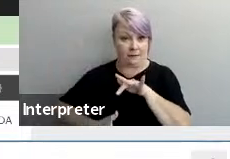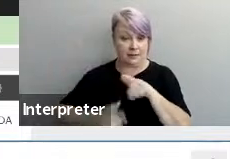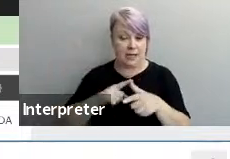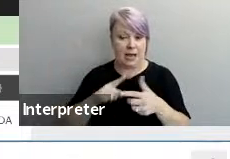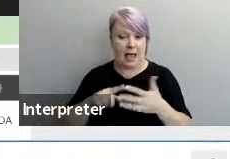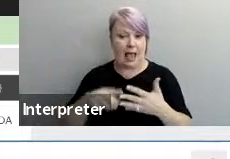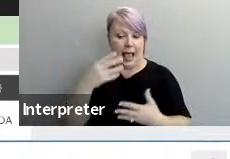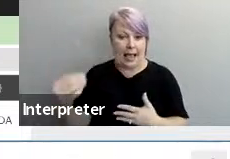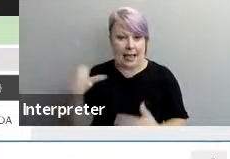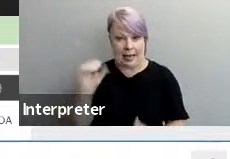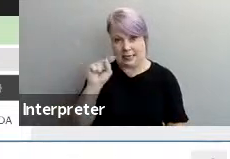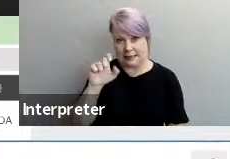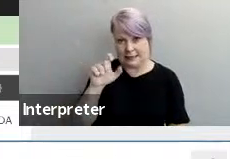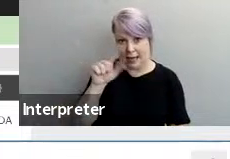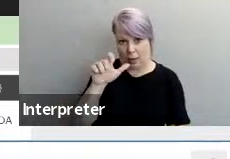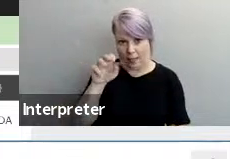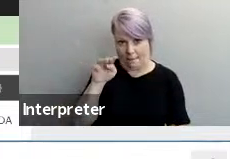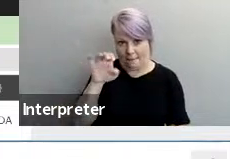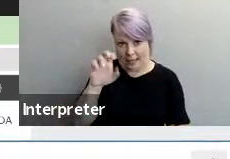agreement.